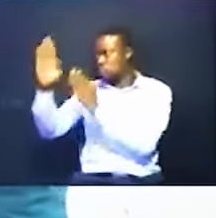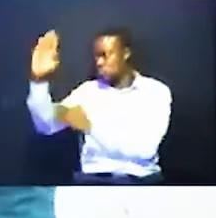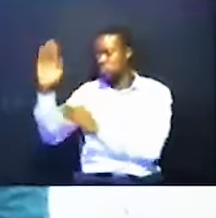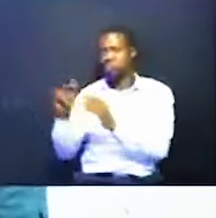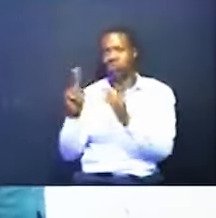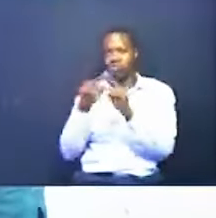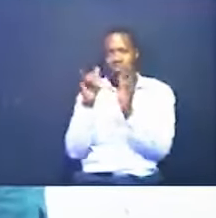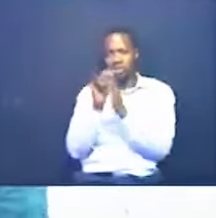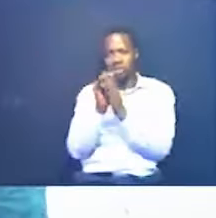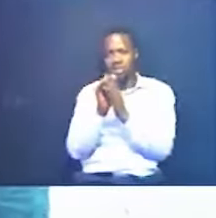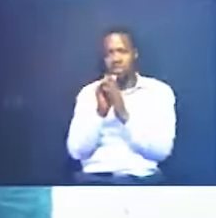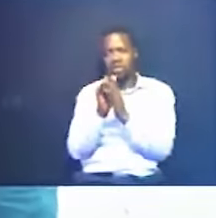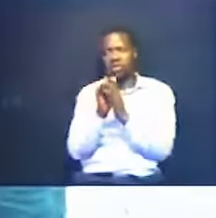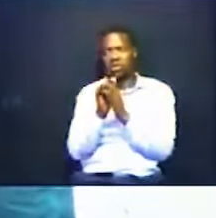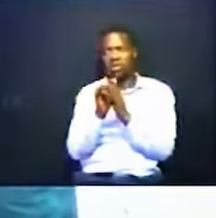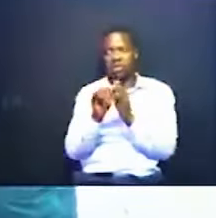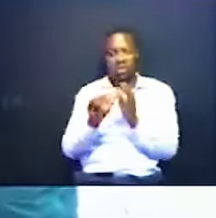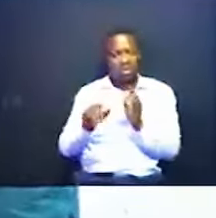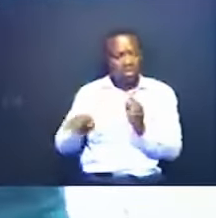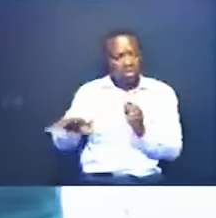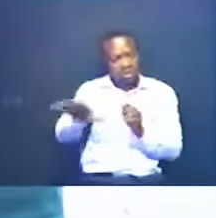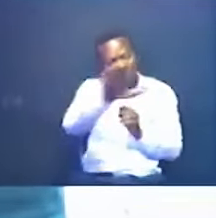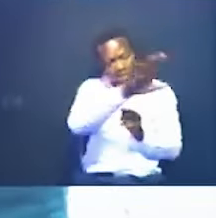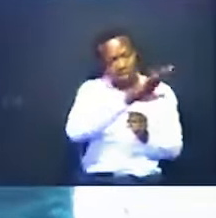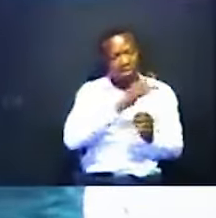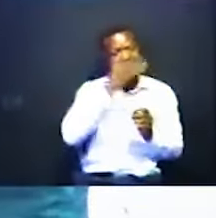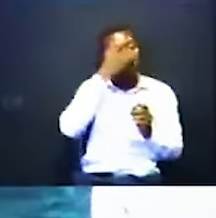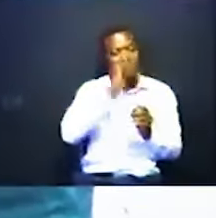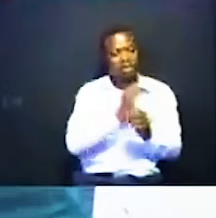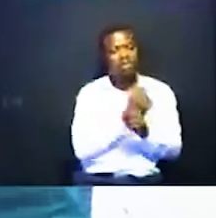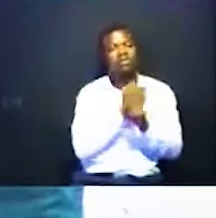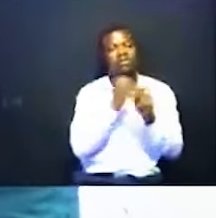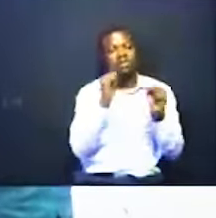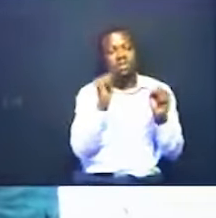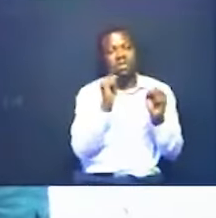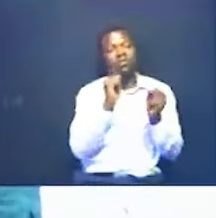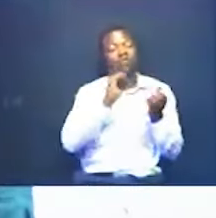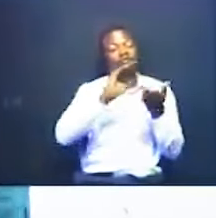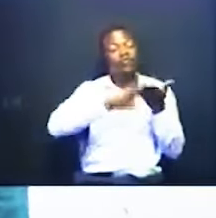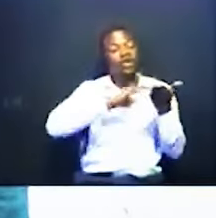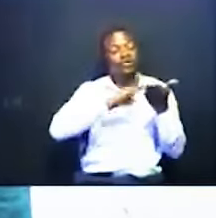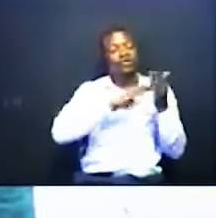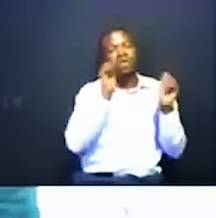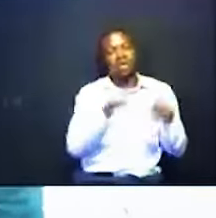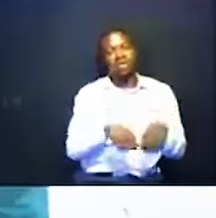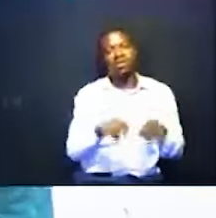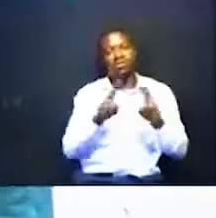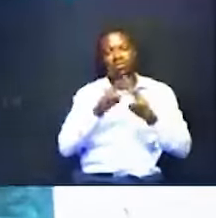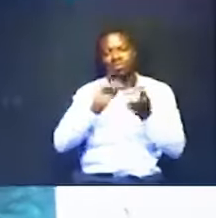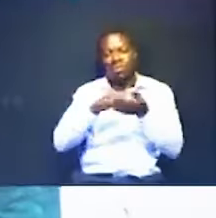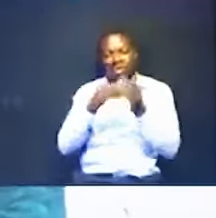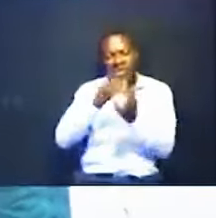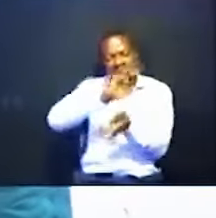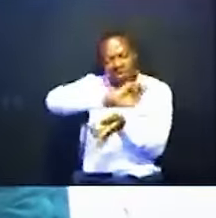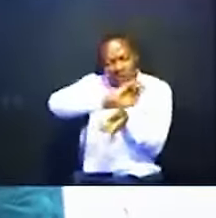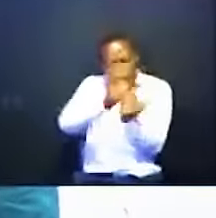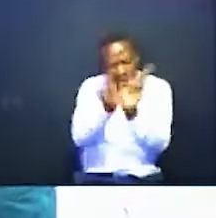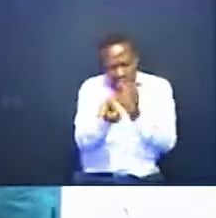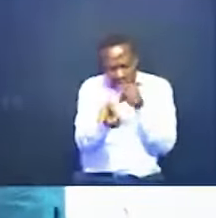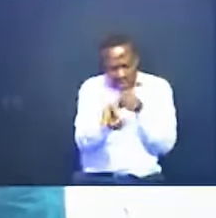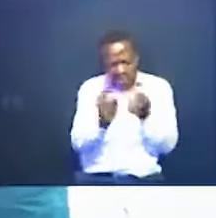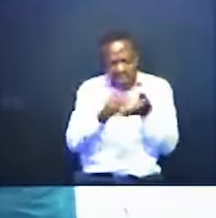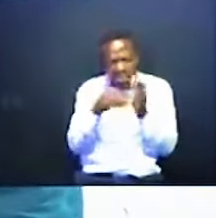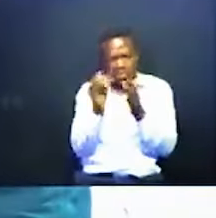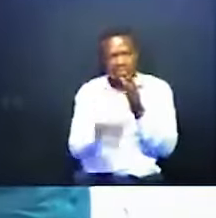a receive forgiveness of sins. So repentance is a turn away from dead